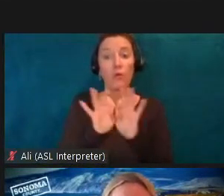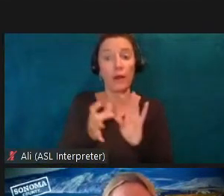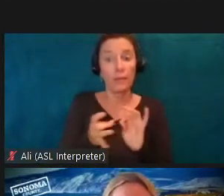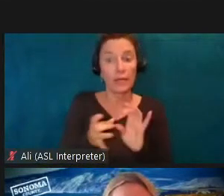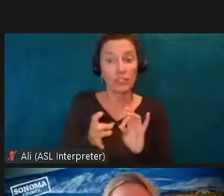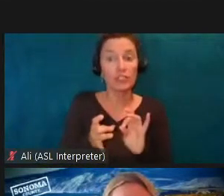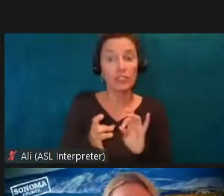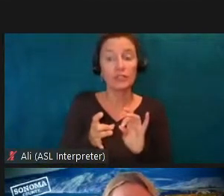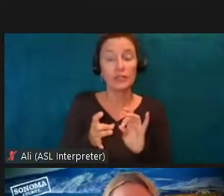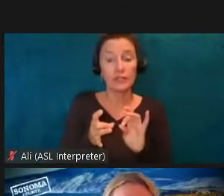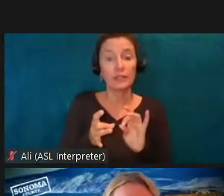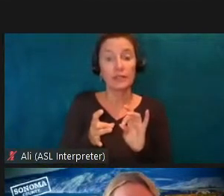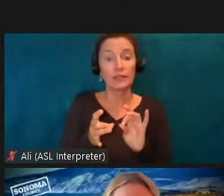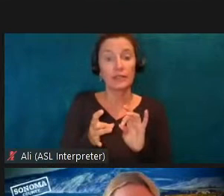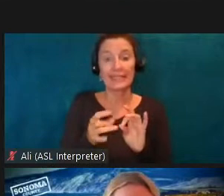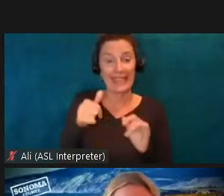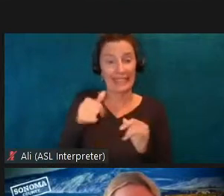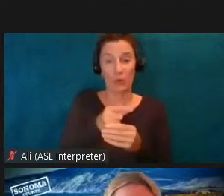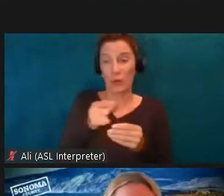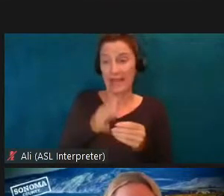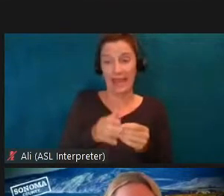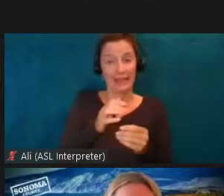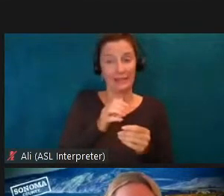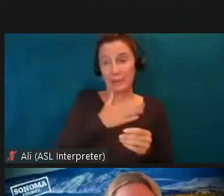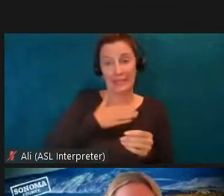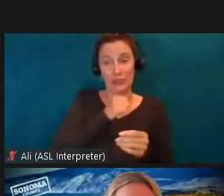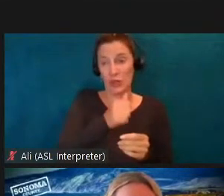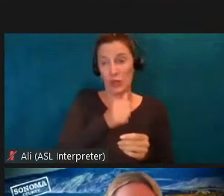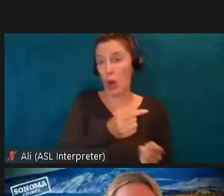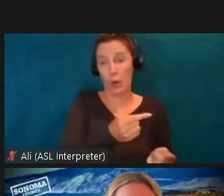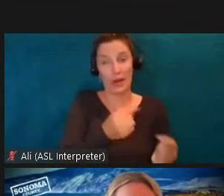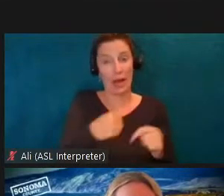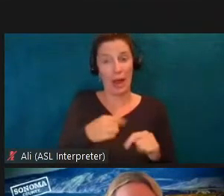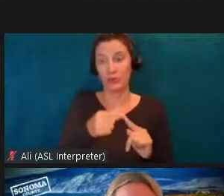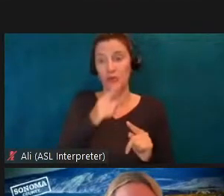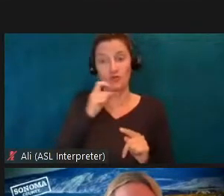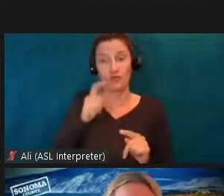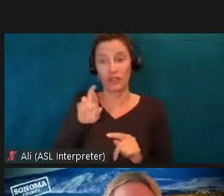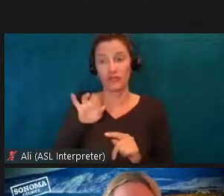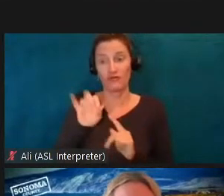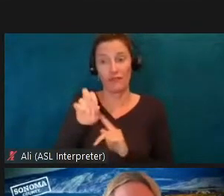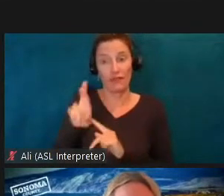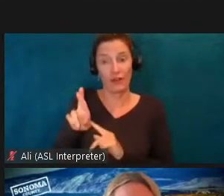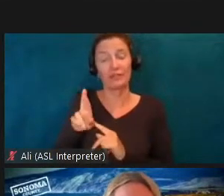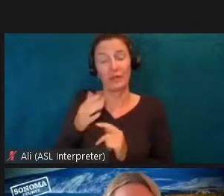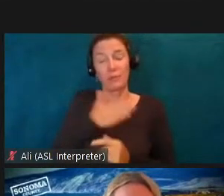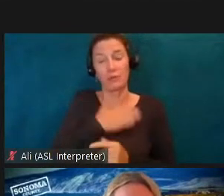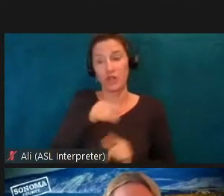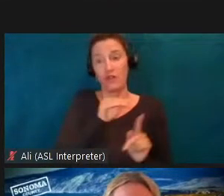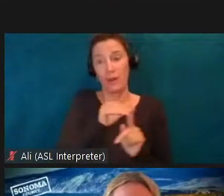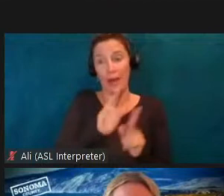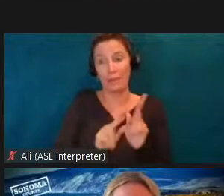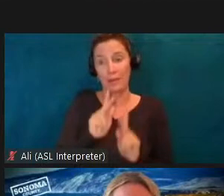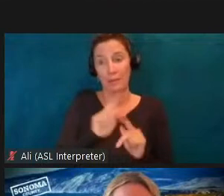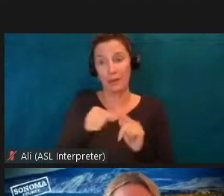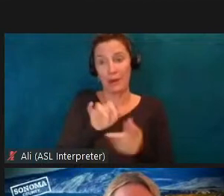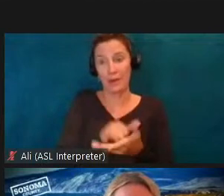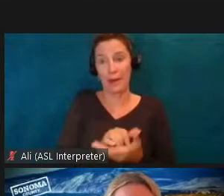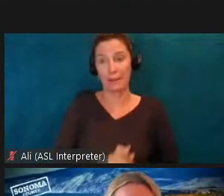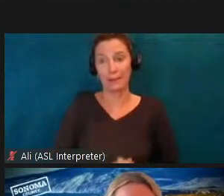get out. This is not the weekend to be visiting the lower Russian River, and we appreciate you reminding people of